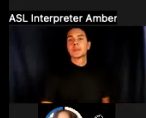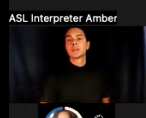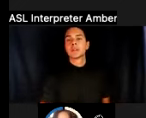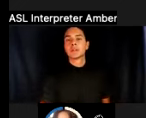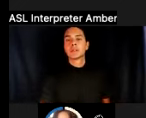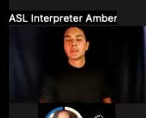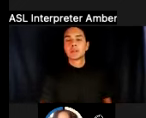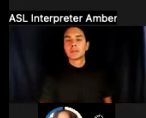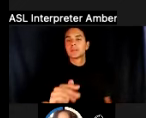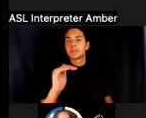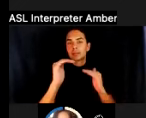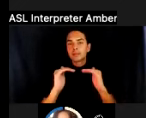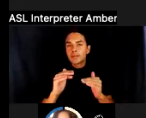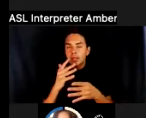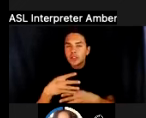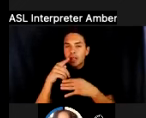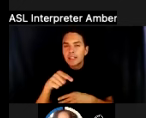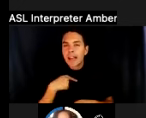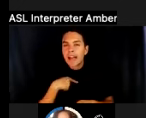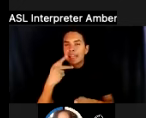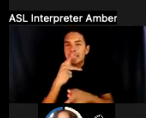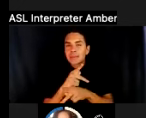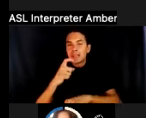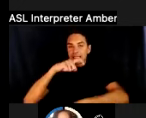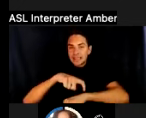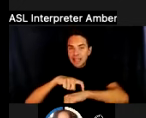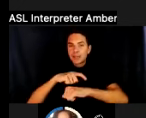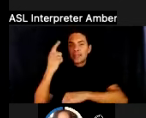I keep dates and servers provided.